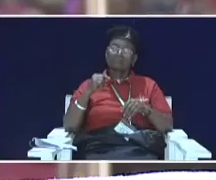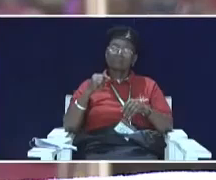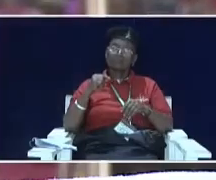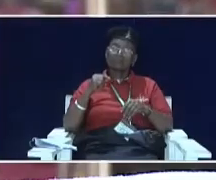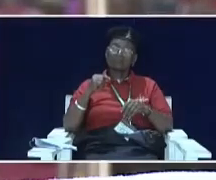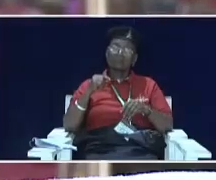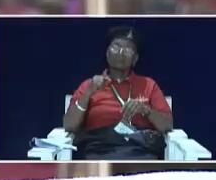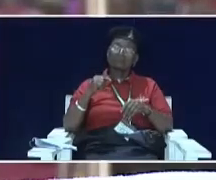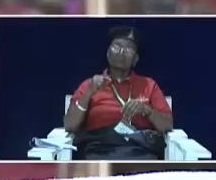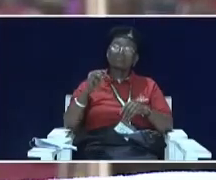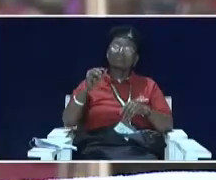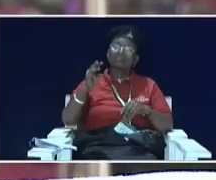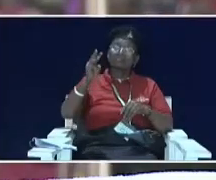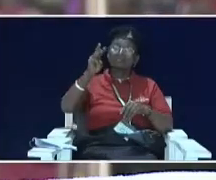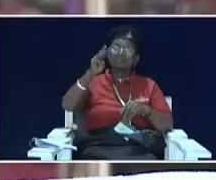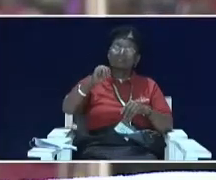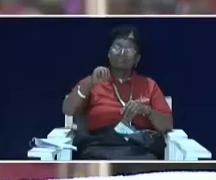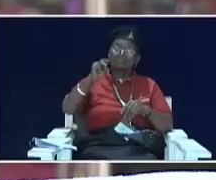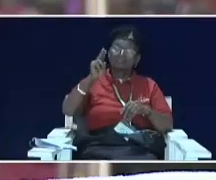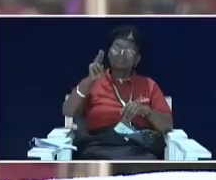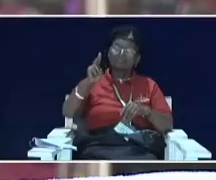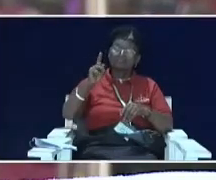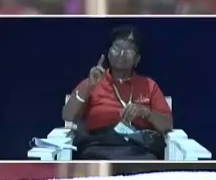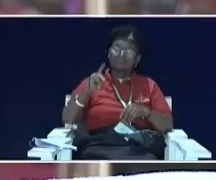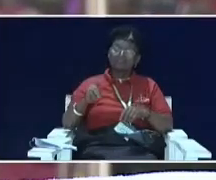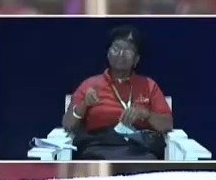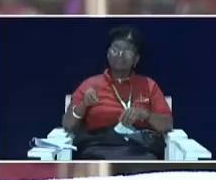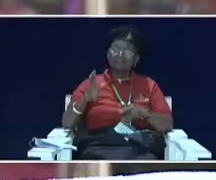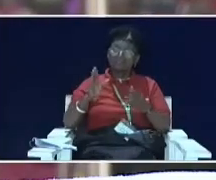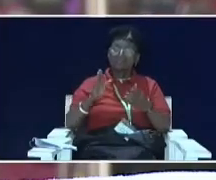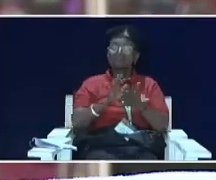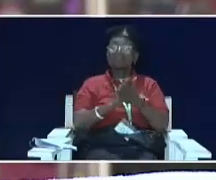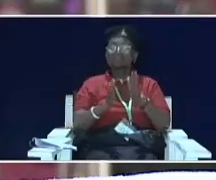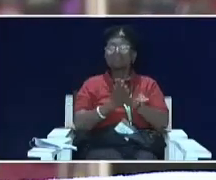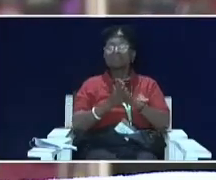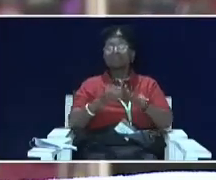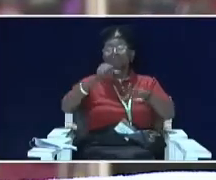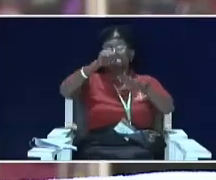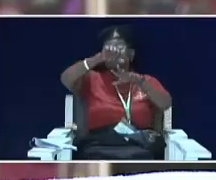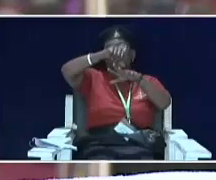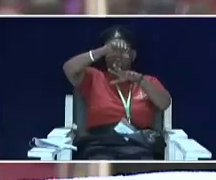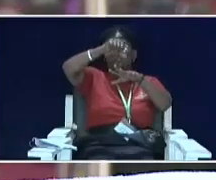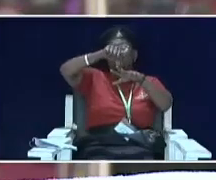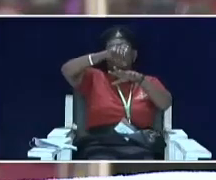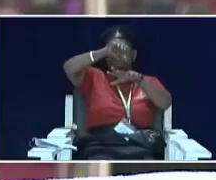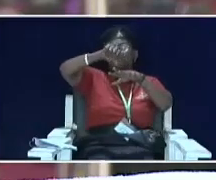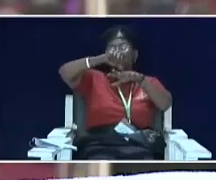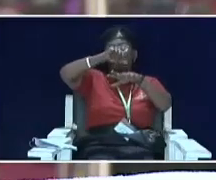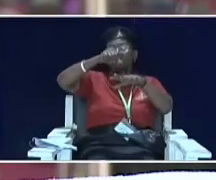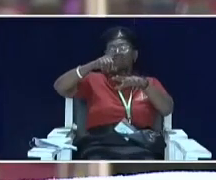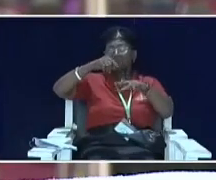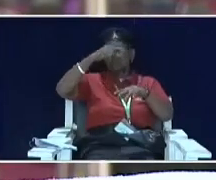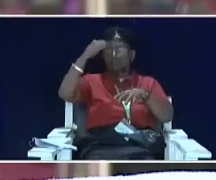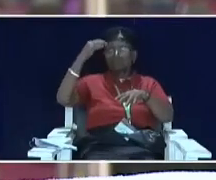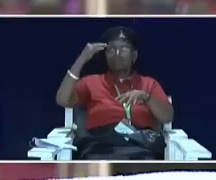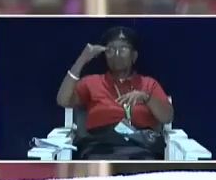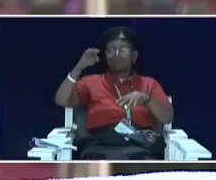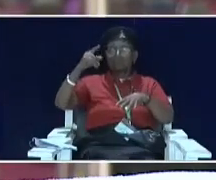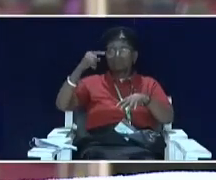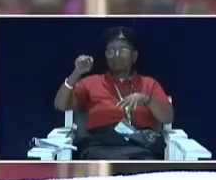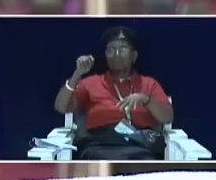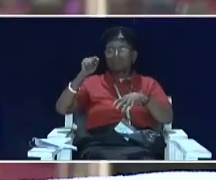Mud became anointed because of the hand that touched it.